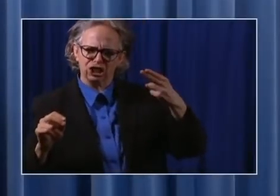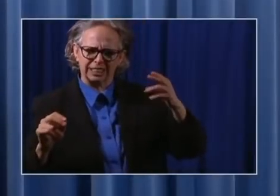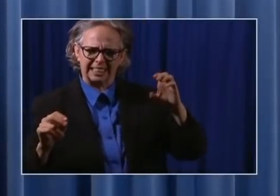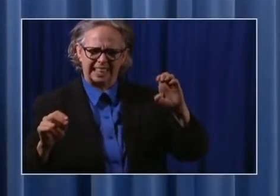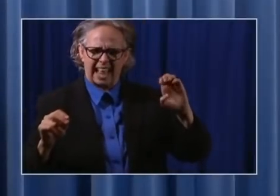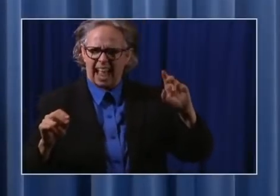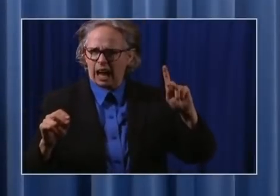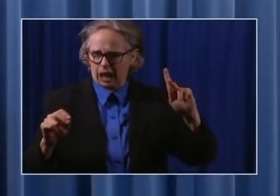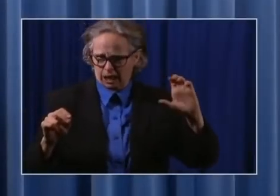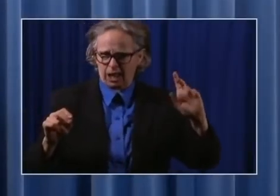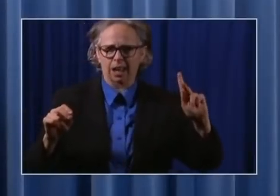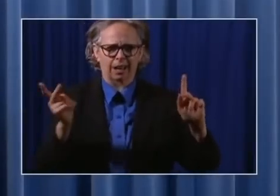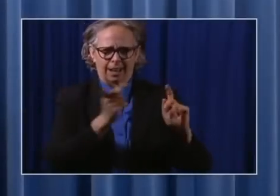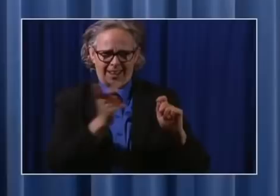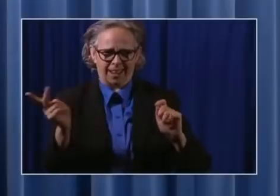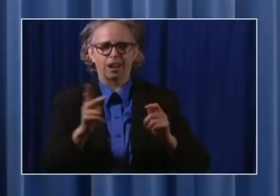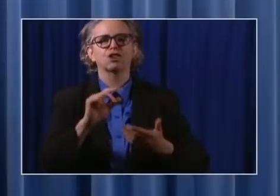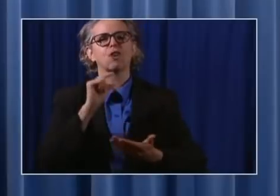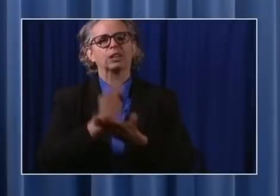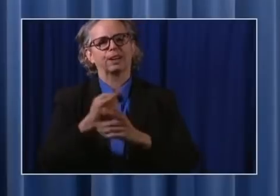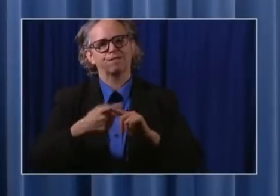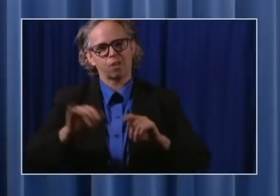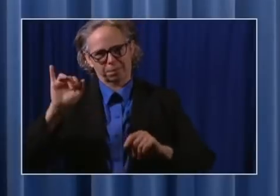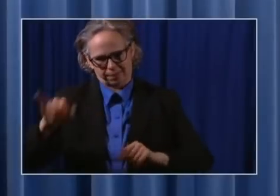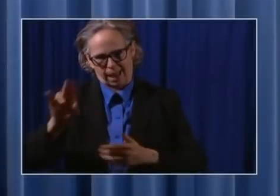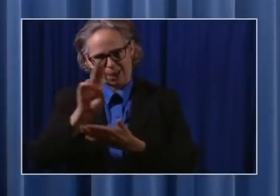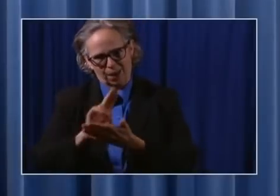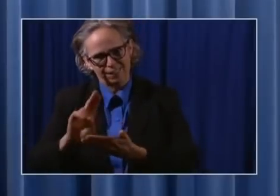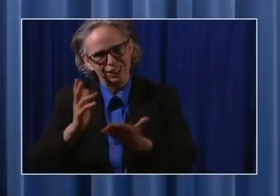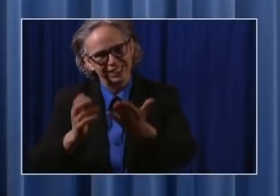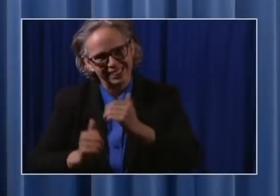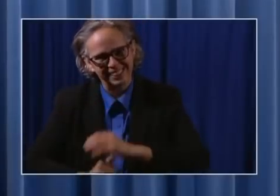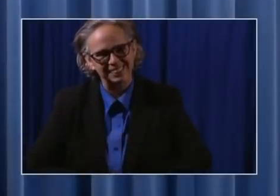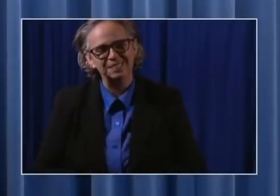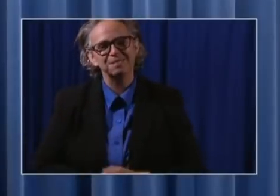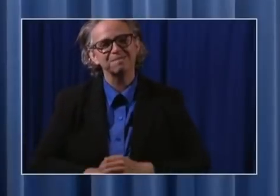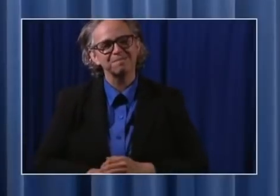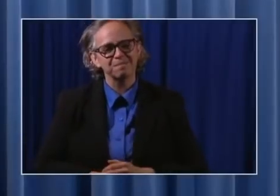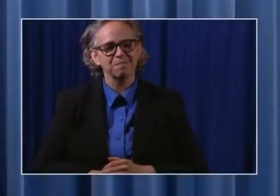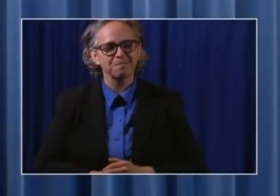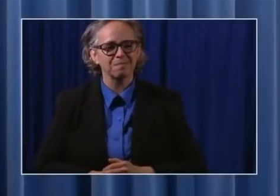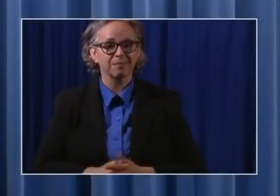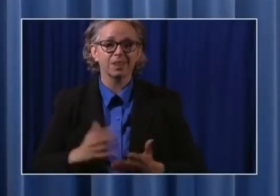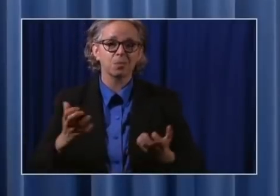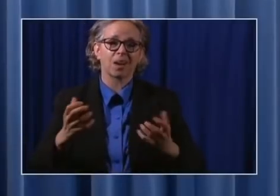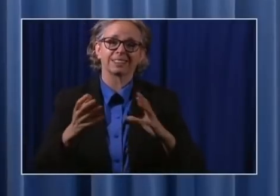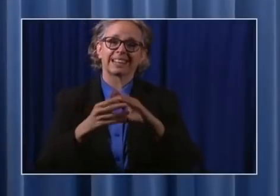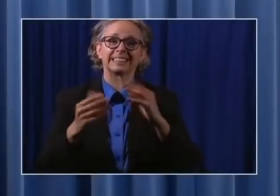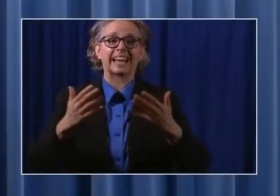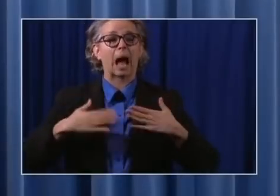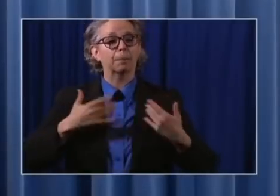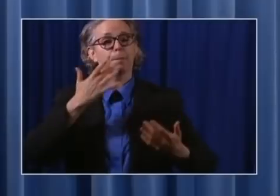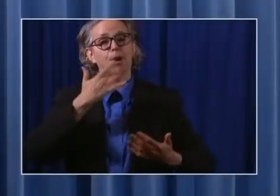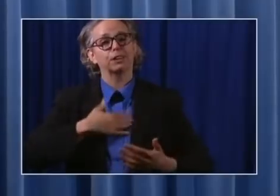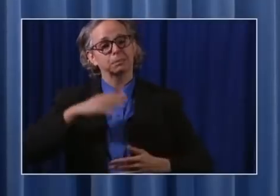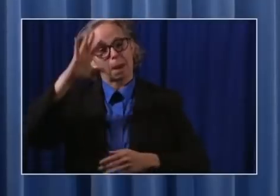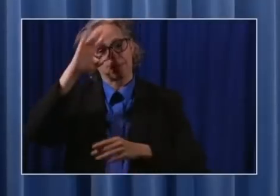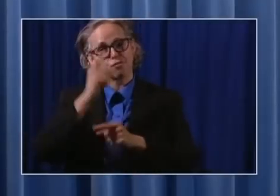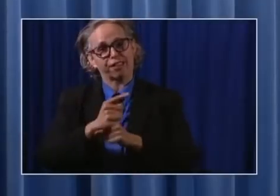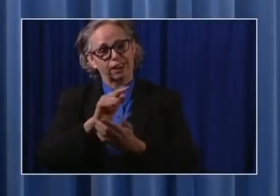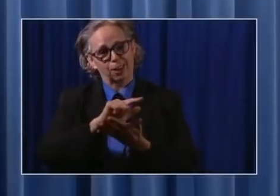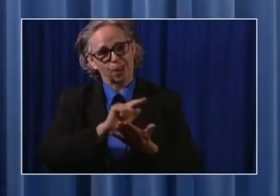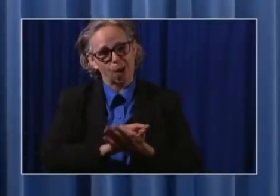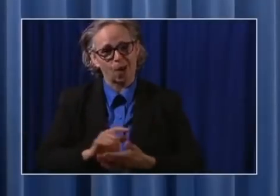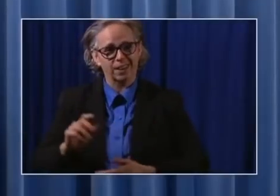to my brother-in-law, Ken Struing. I've known Ken almost his entire life. He's a master